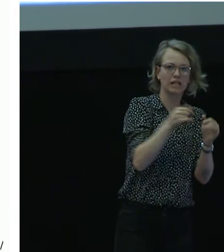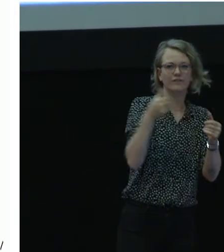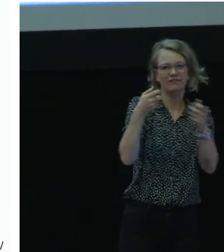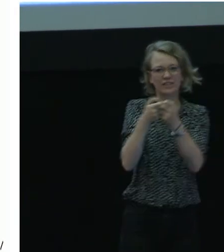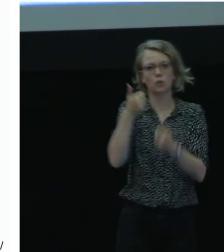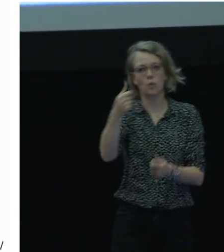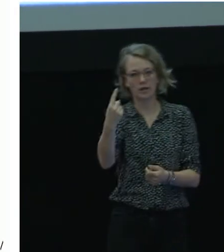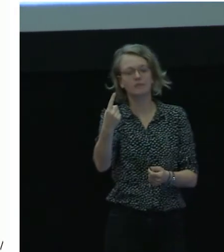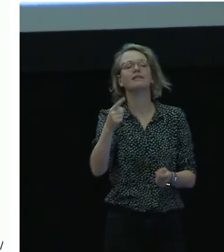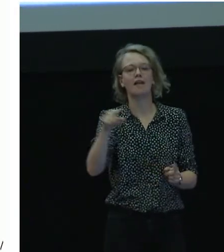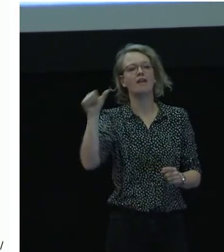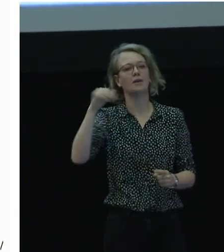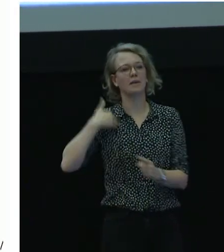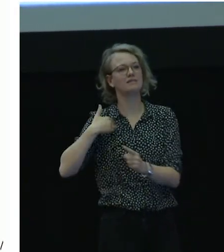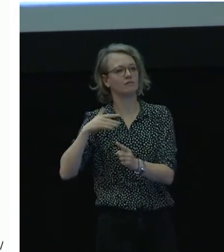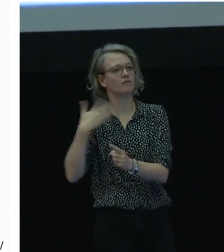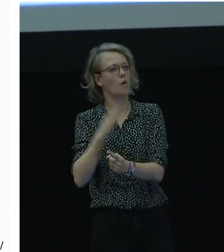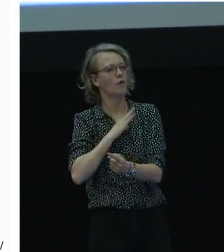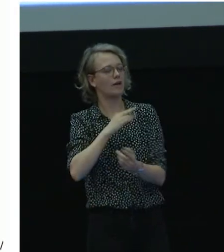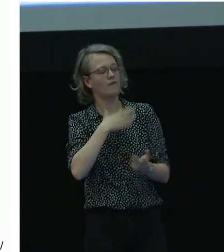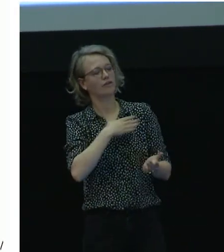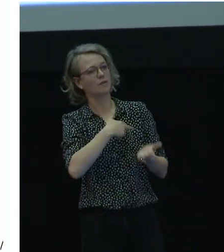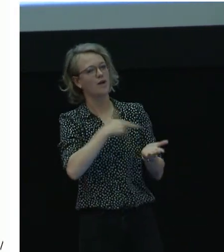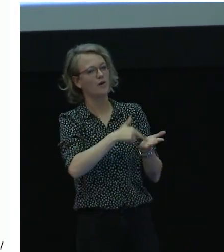one-size-fits-all. That doesn't help. If we design